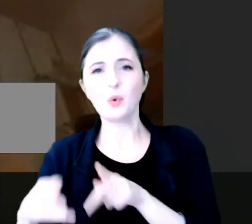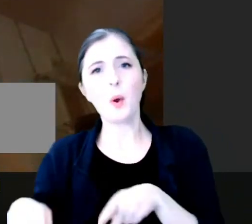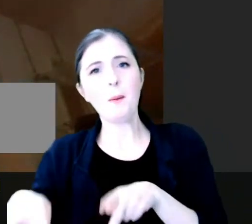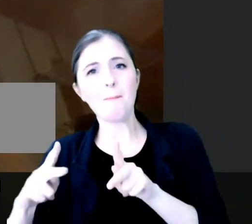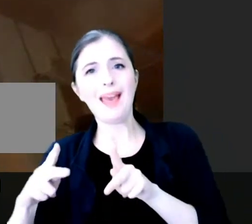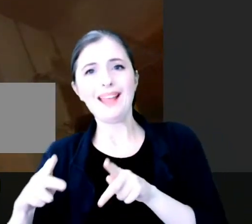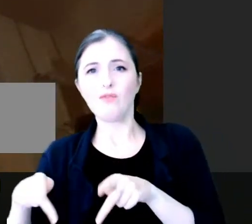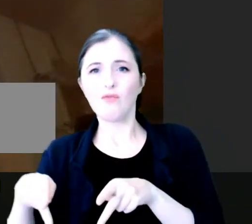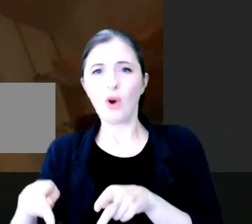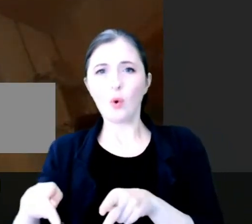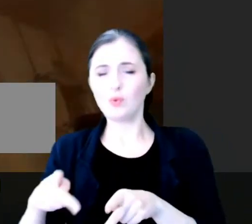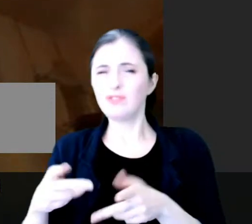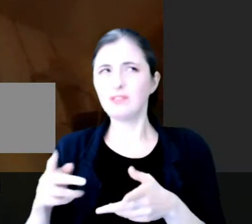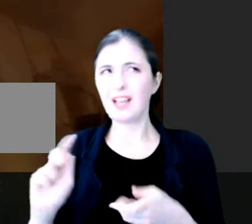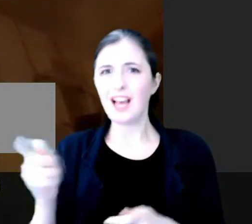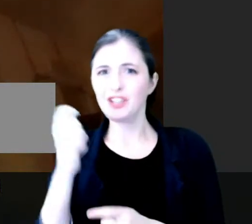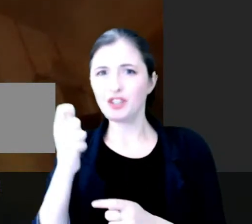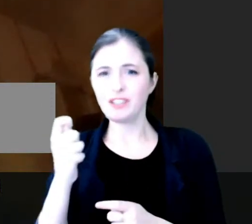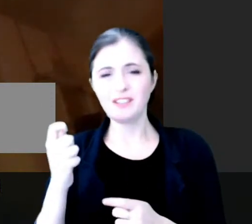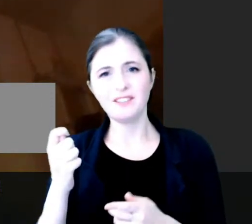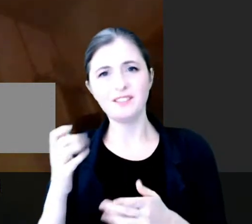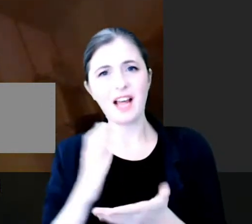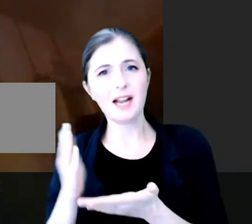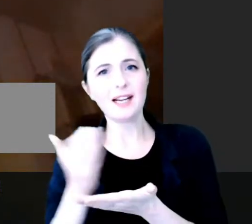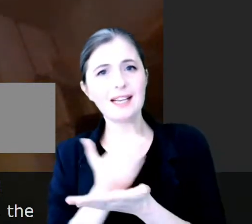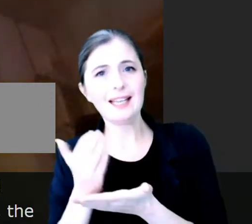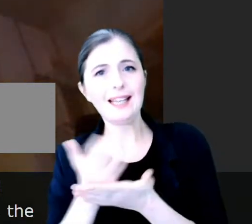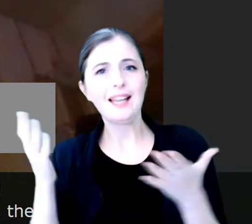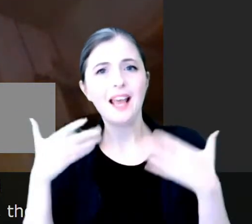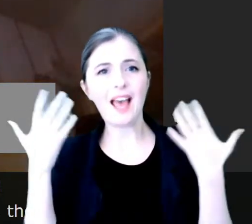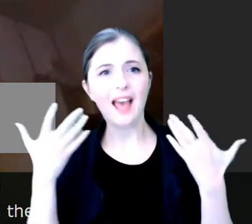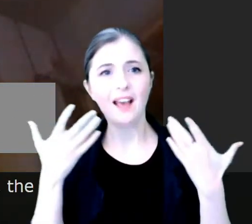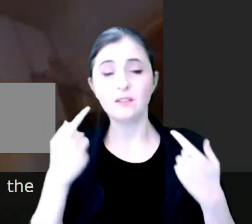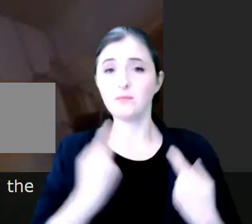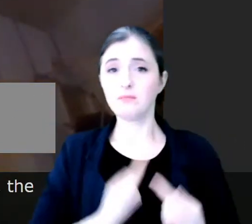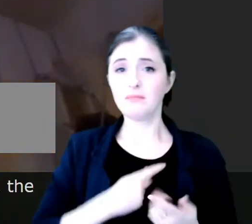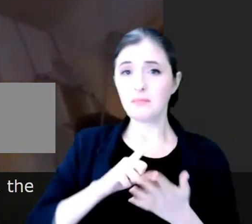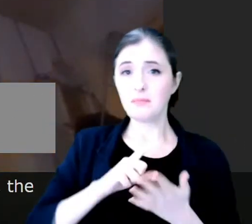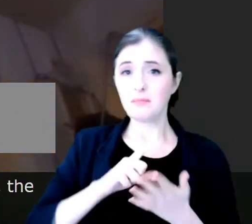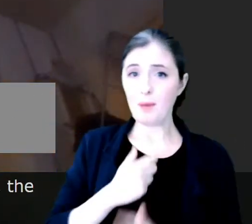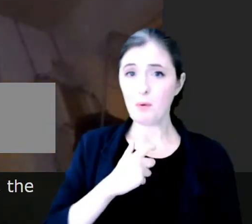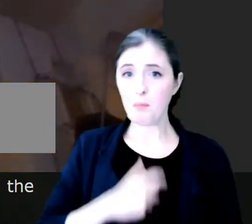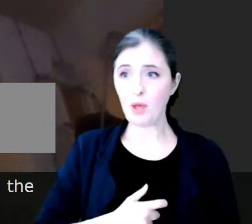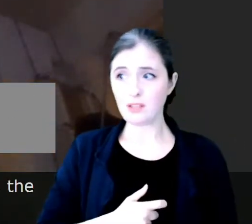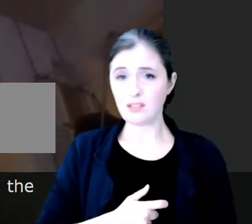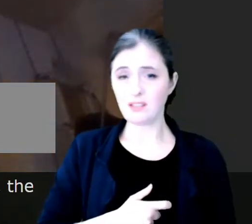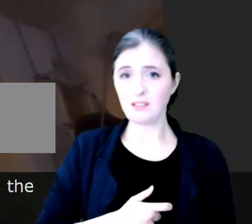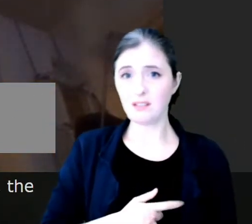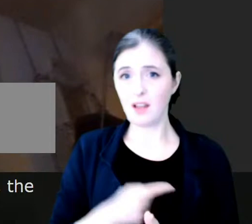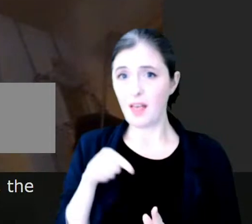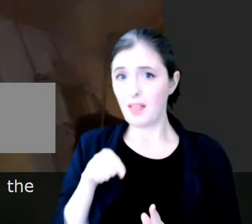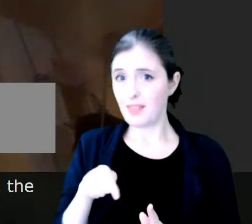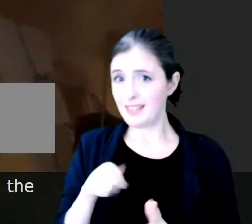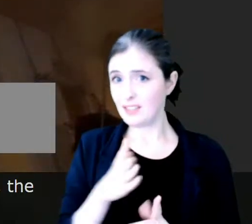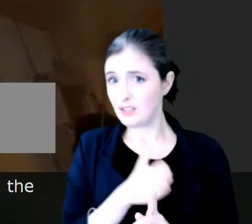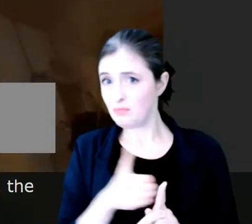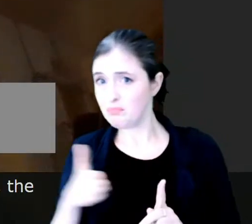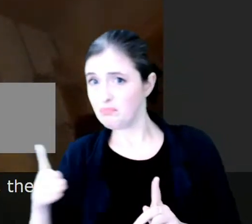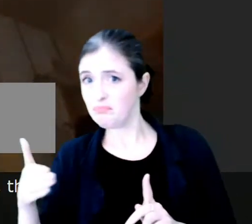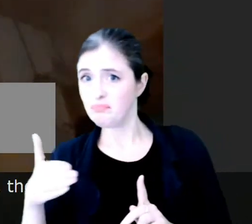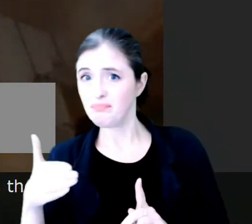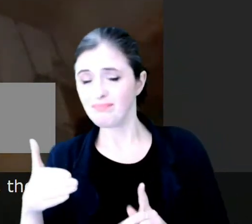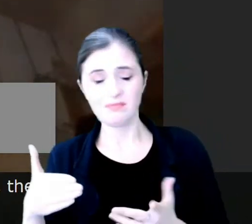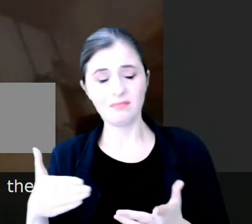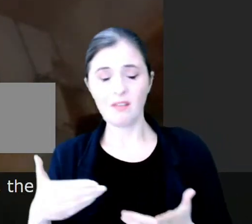person, the road closures that Mr. Khan has encouraged and supported has made my life and others I